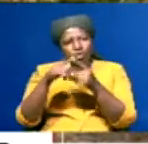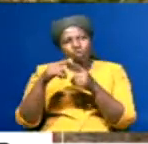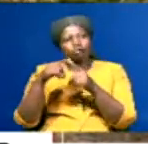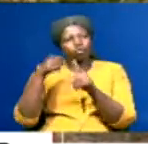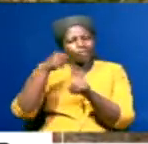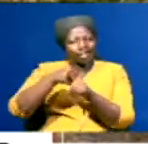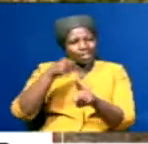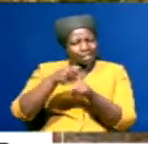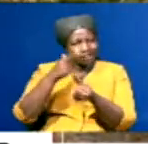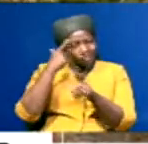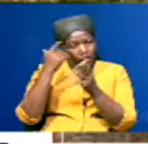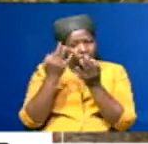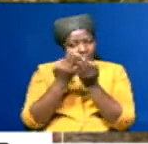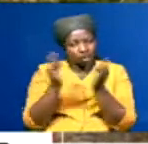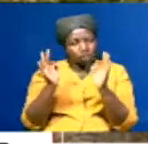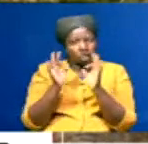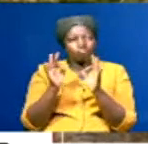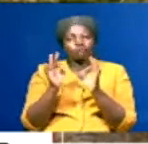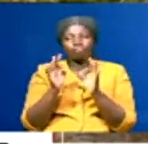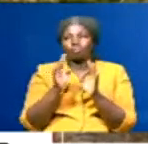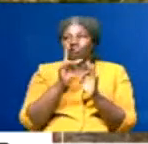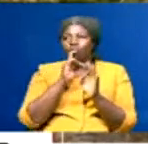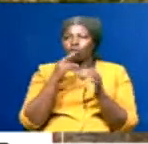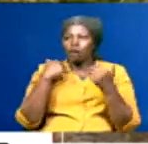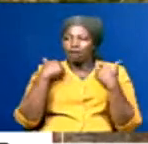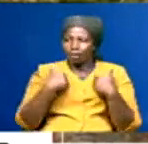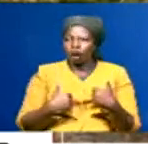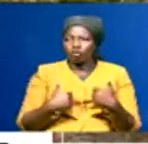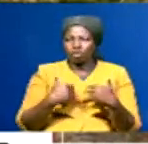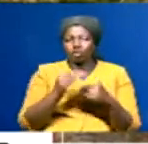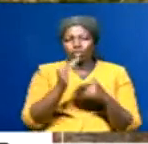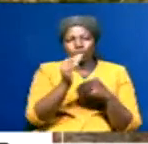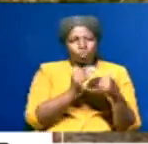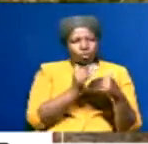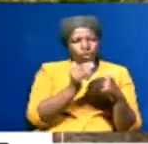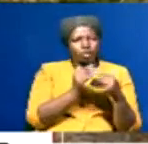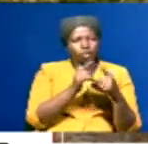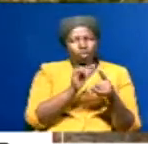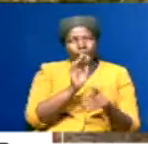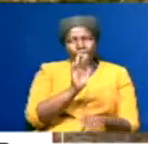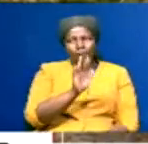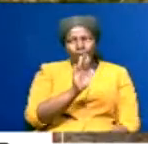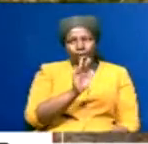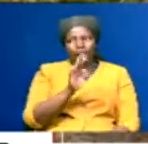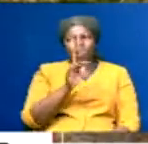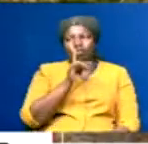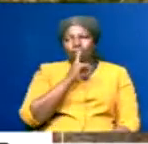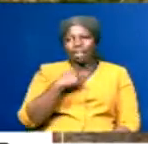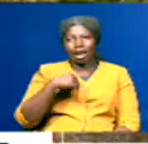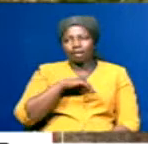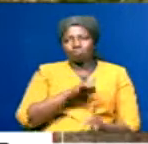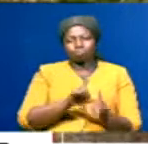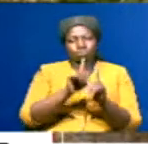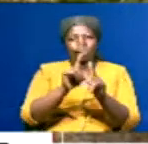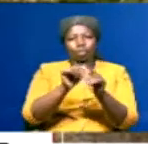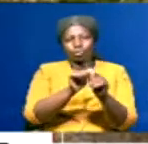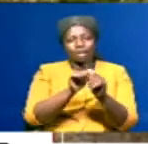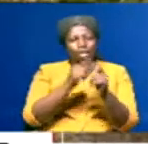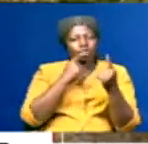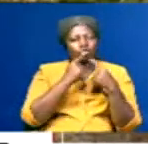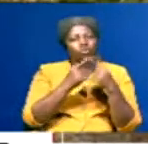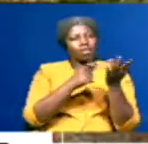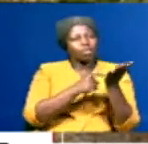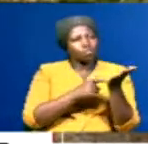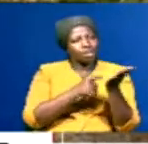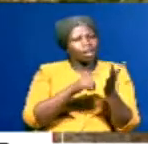freedom. So I was so close to her, and we go together and we speak in Kiswahili. We go to